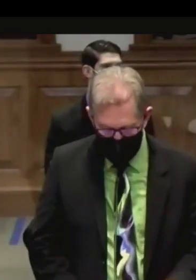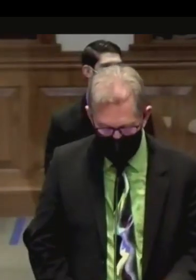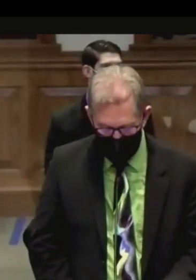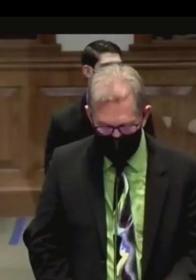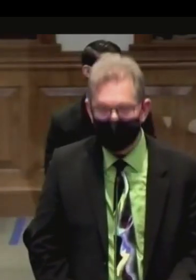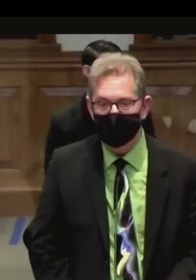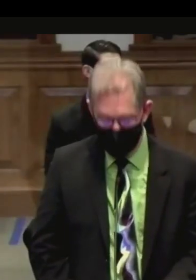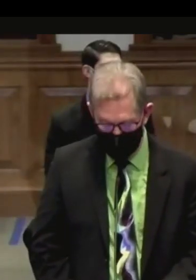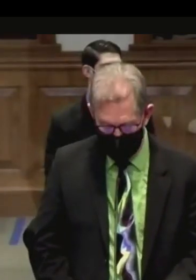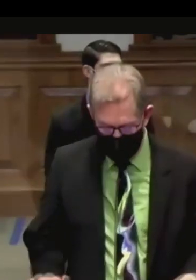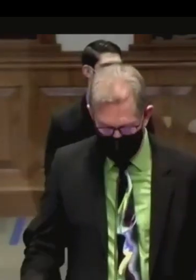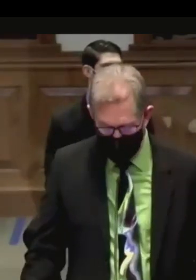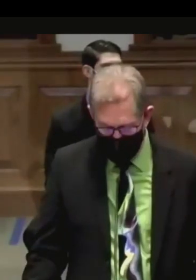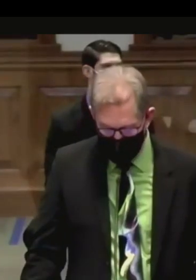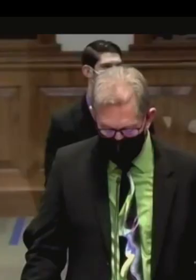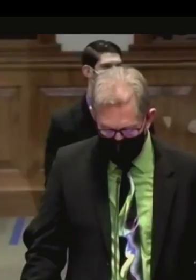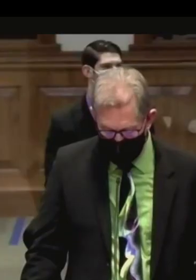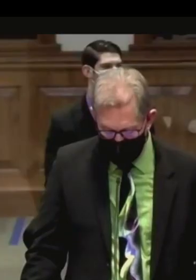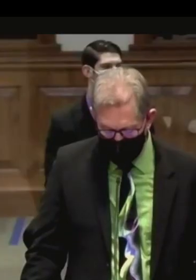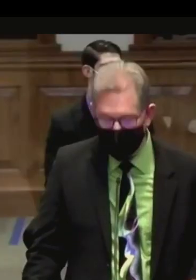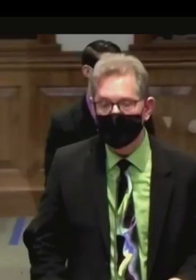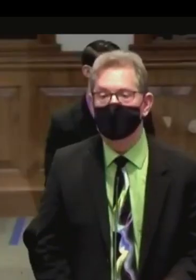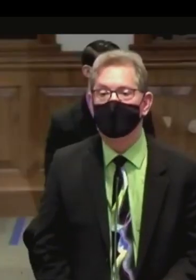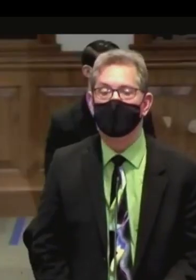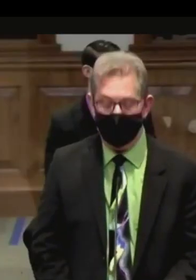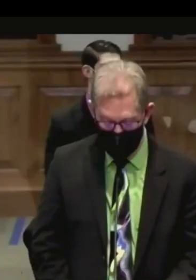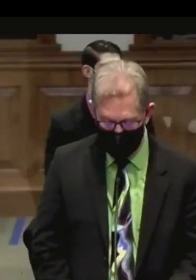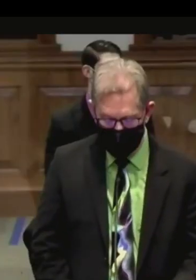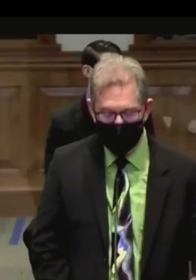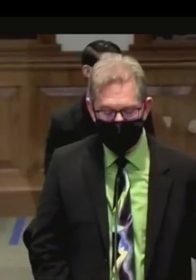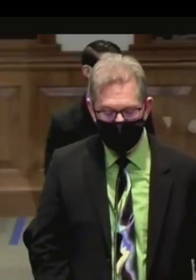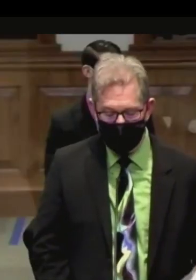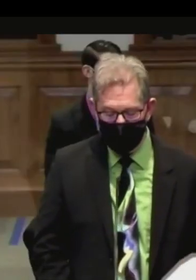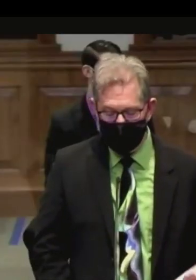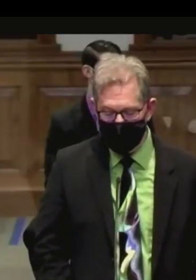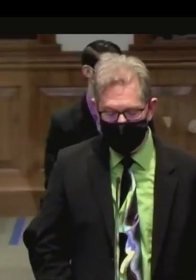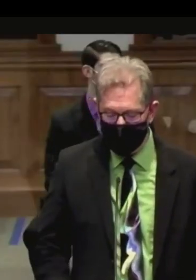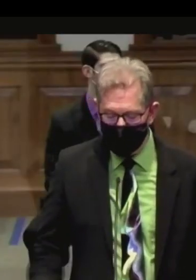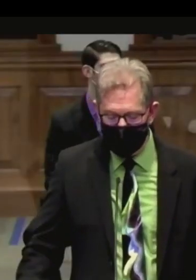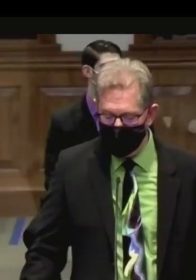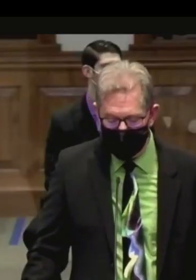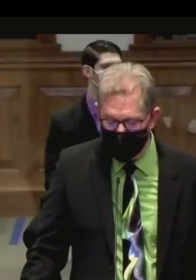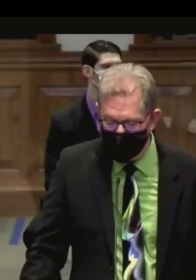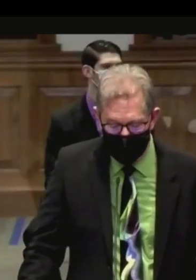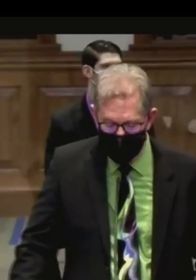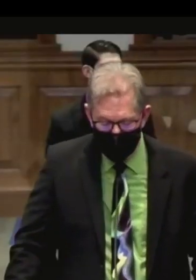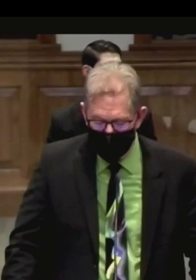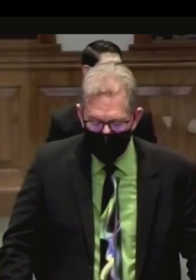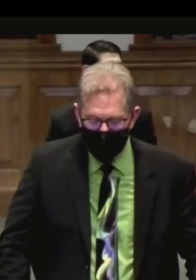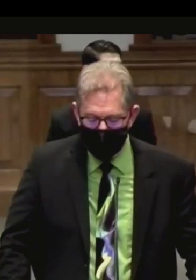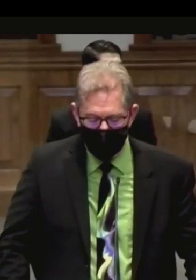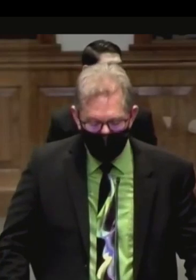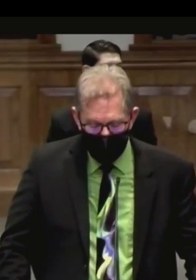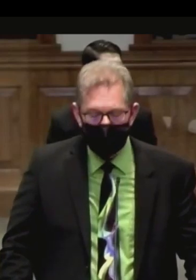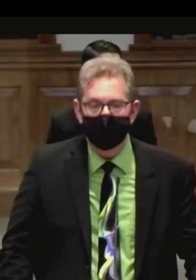associates, part-time and seasonal staff, frontline workers, support and managerial staff. These people in the department are